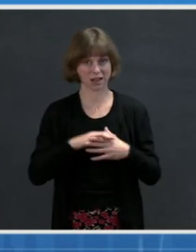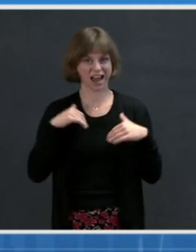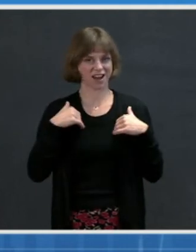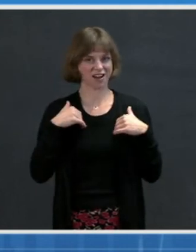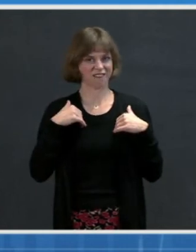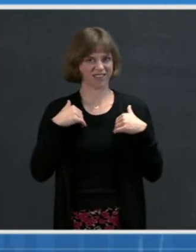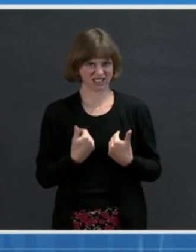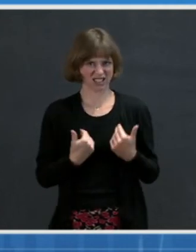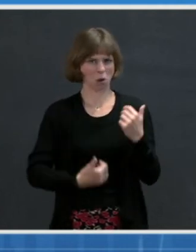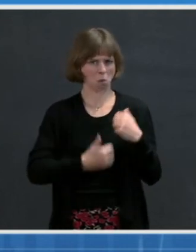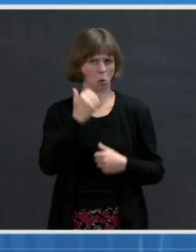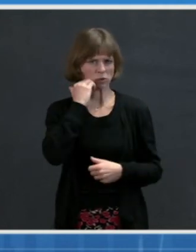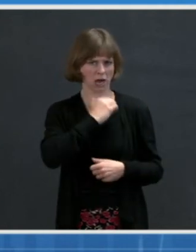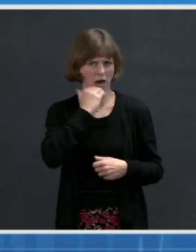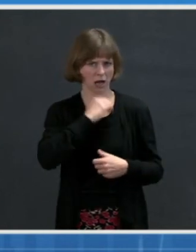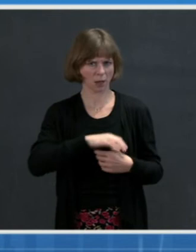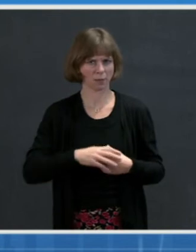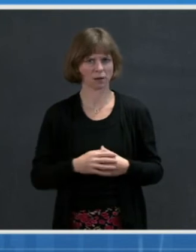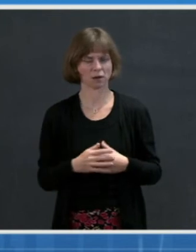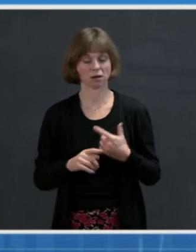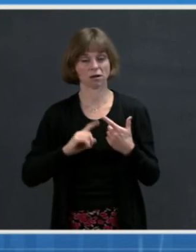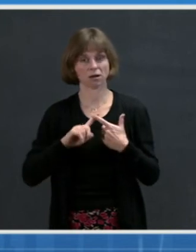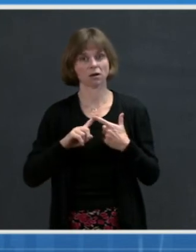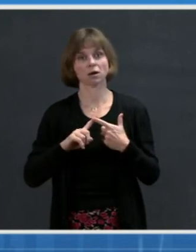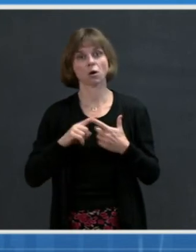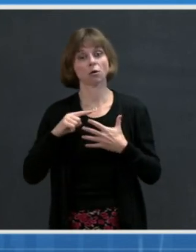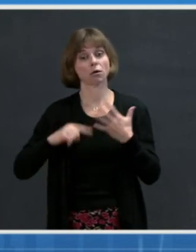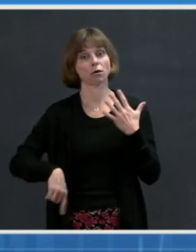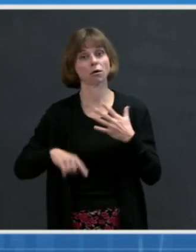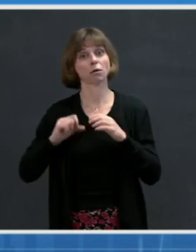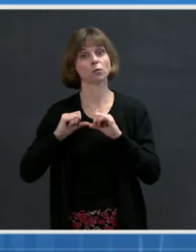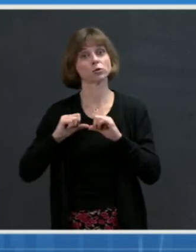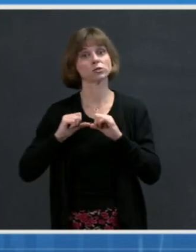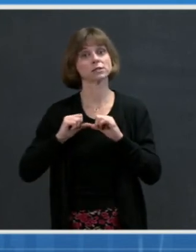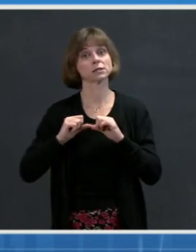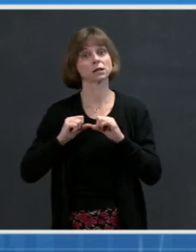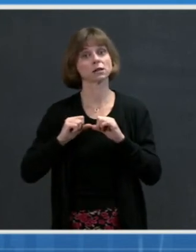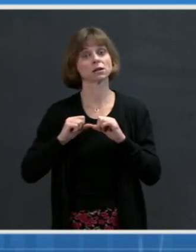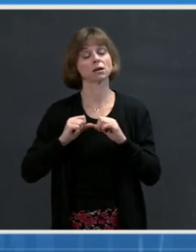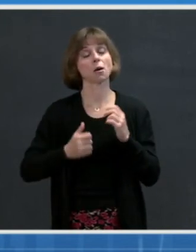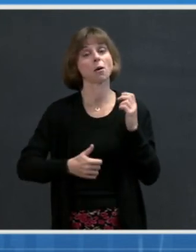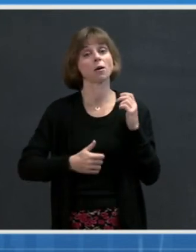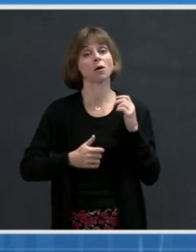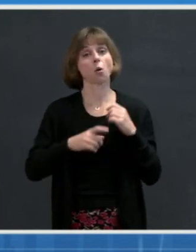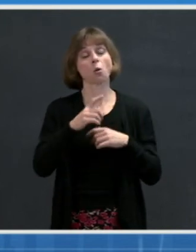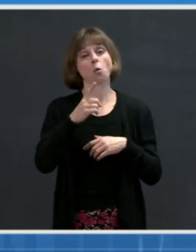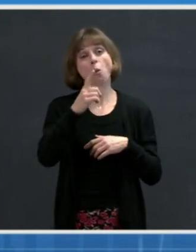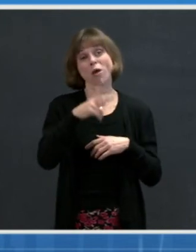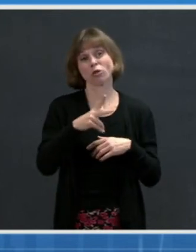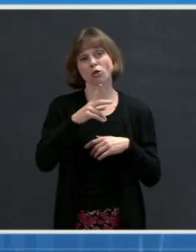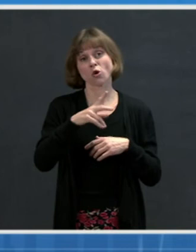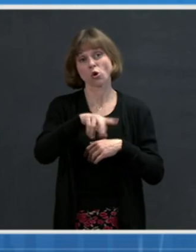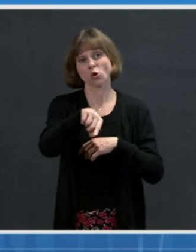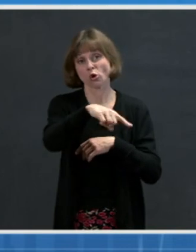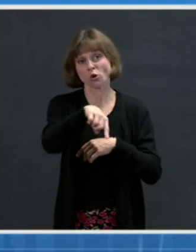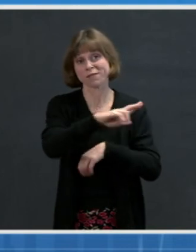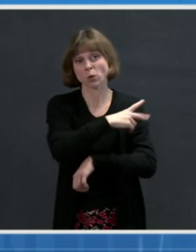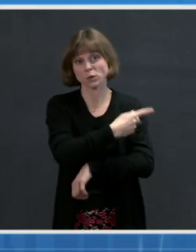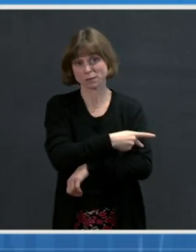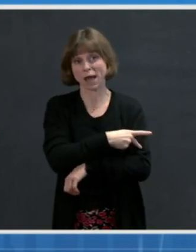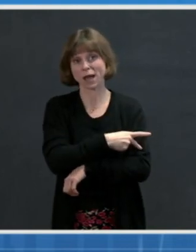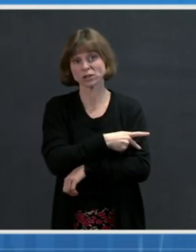common reported symptom, and persistent symptoms were reported by 1/3 of outpatients with